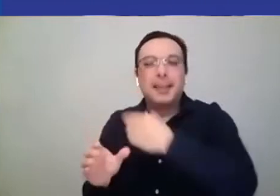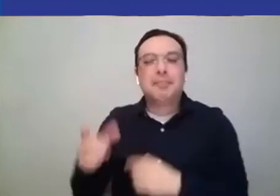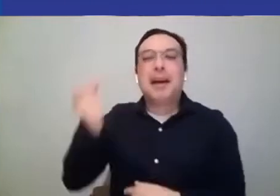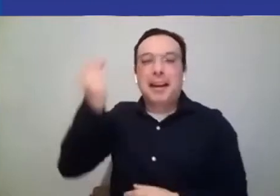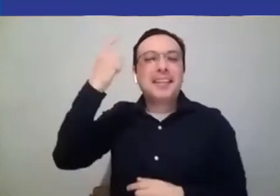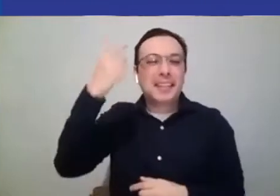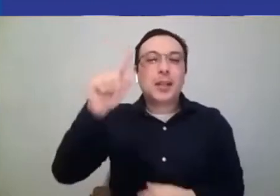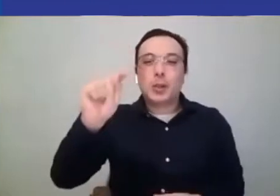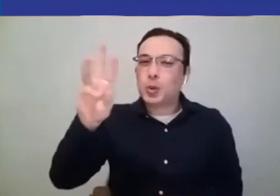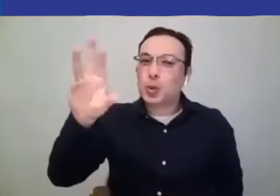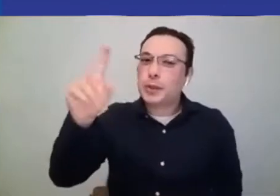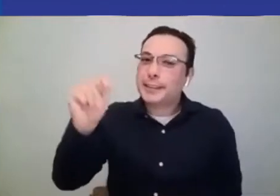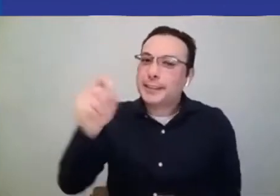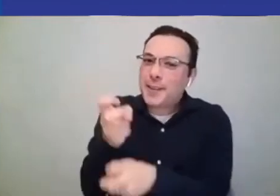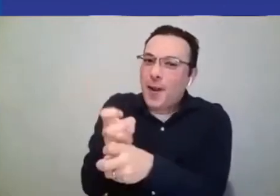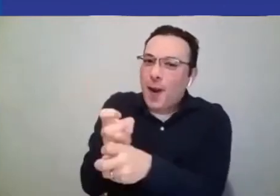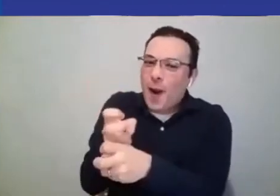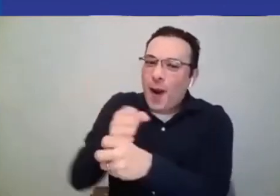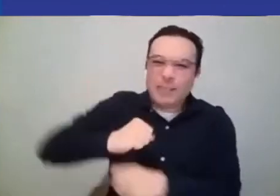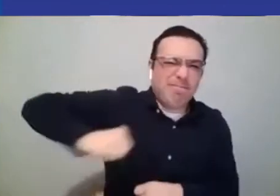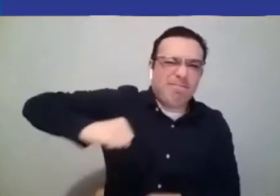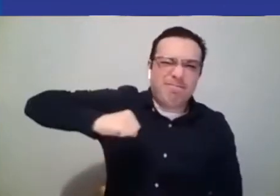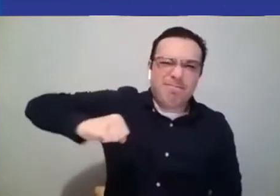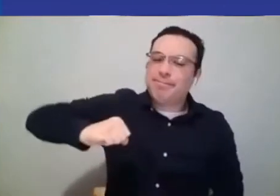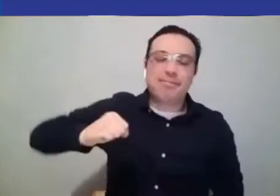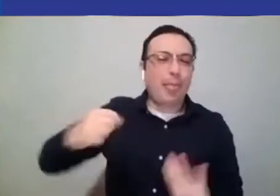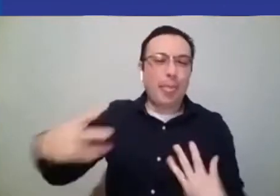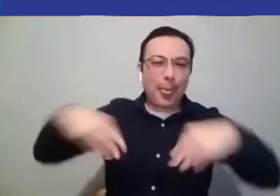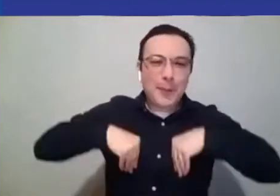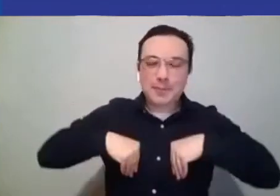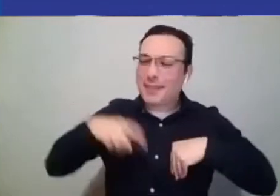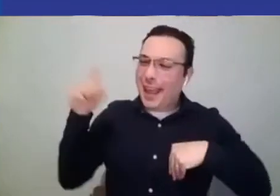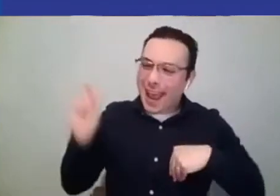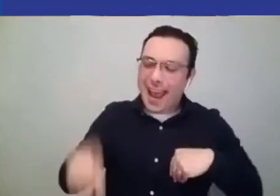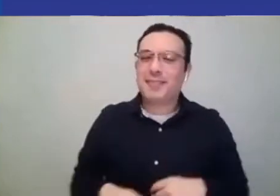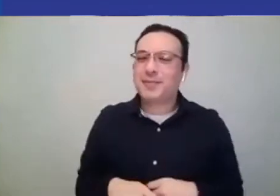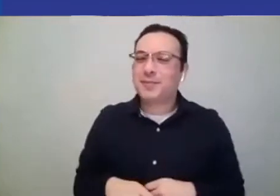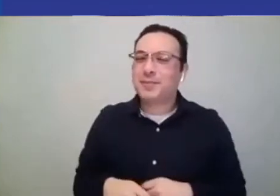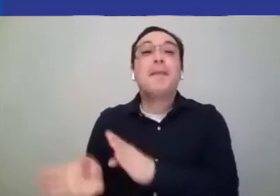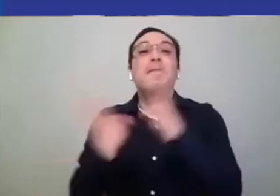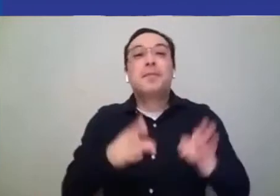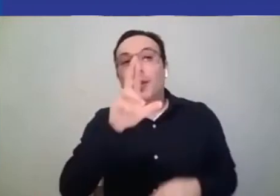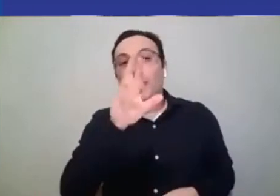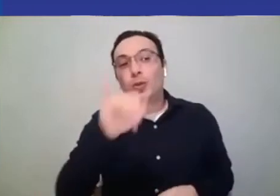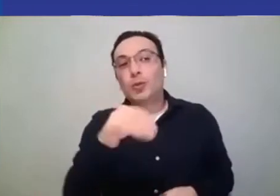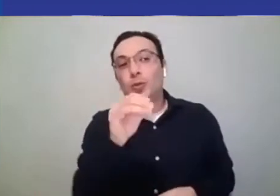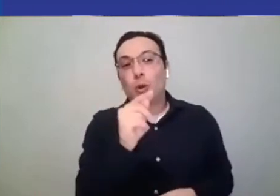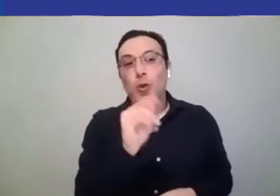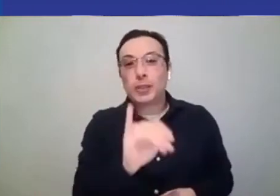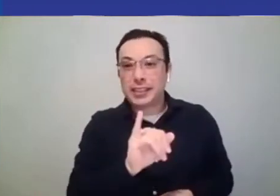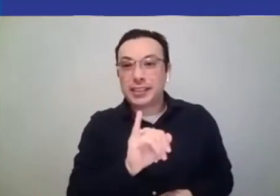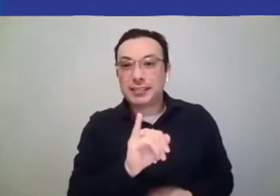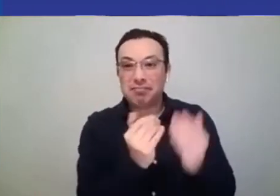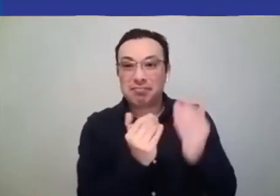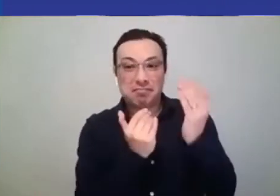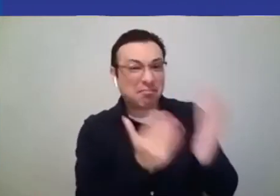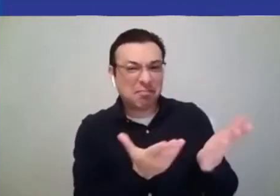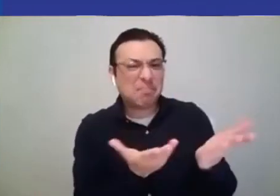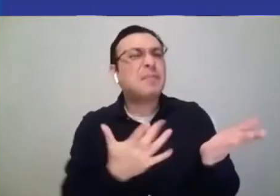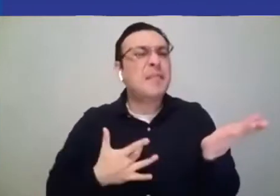one can resist the twist. Jyoti, how about you? What's your earliest memory of dance, and how did it make you